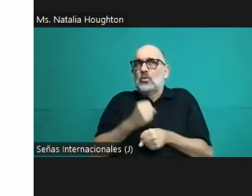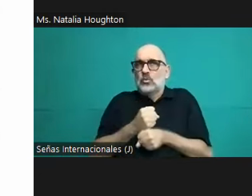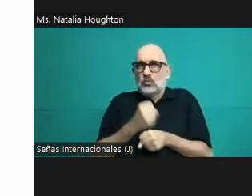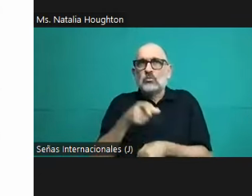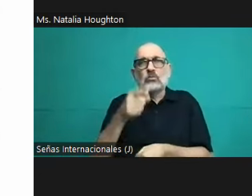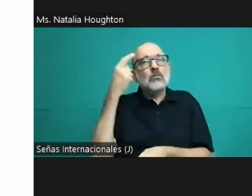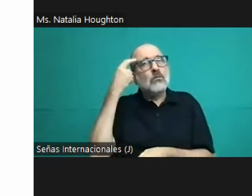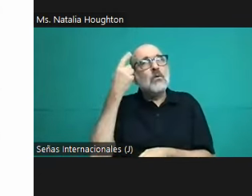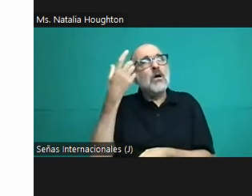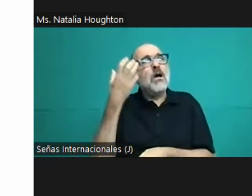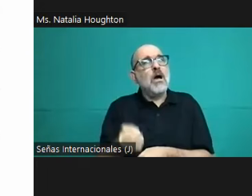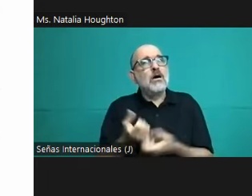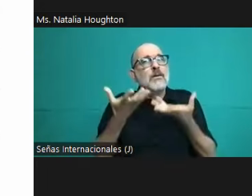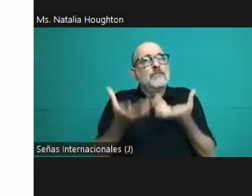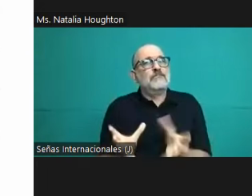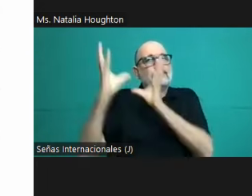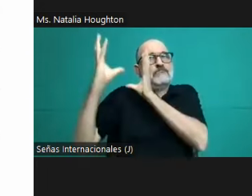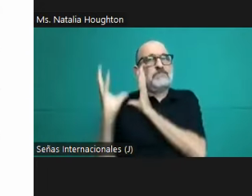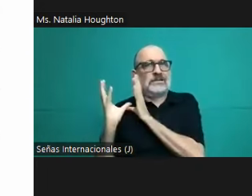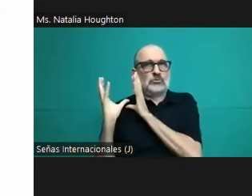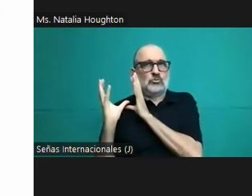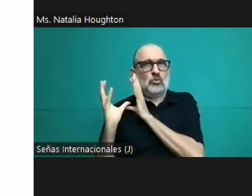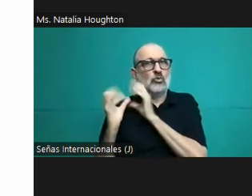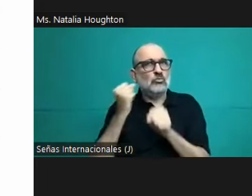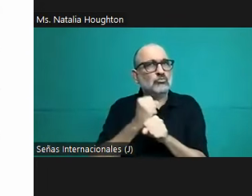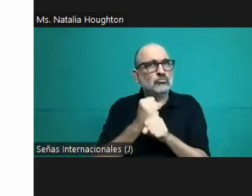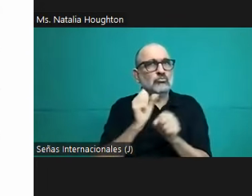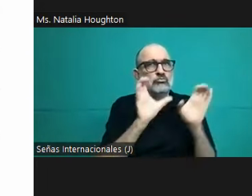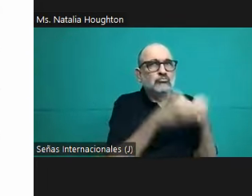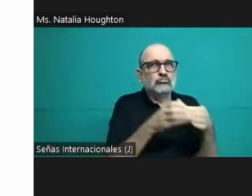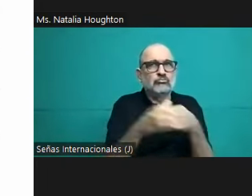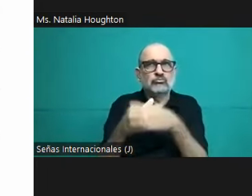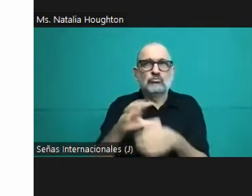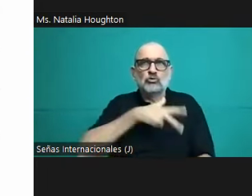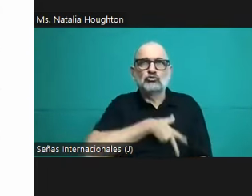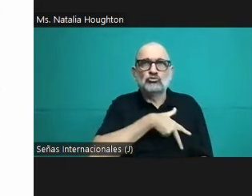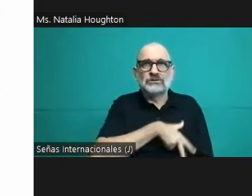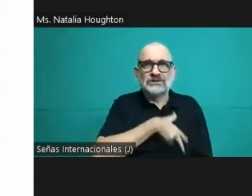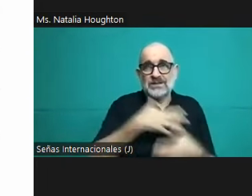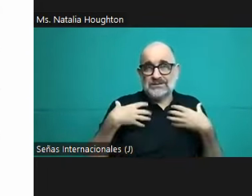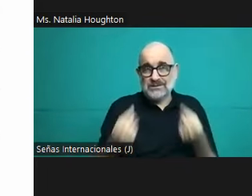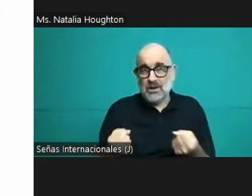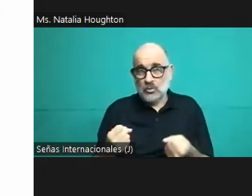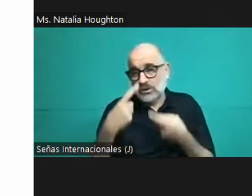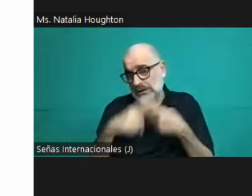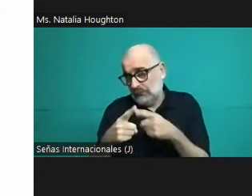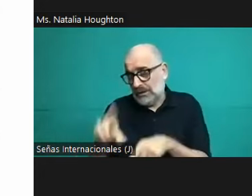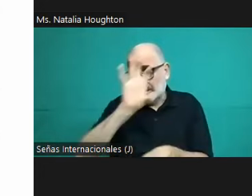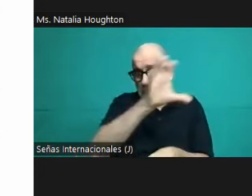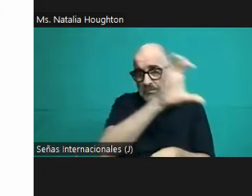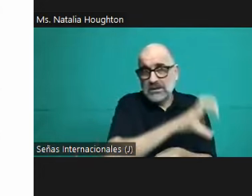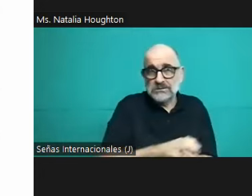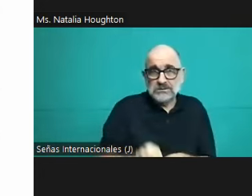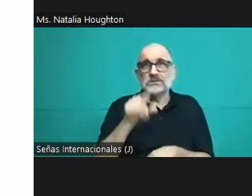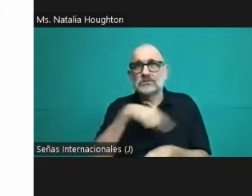determining factors, importance of the factors of access and poverty in our countries. But